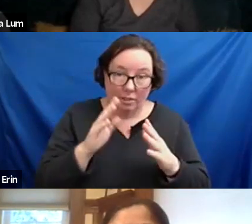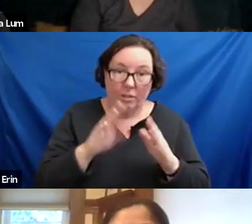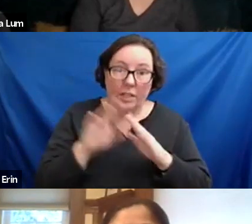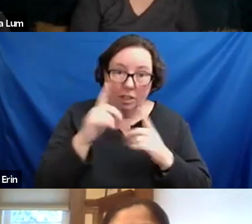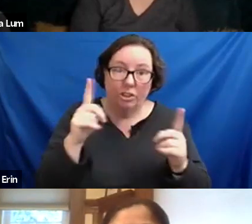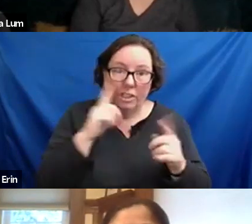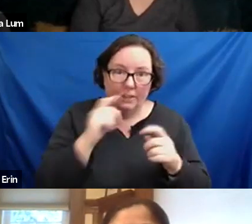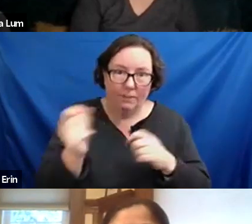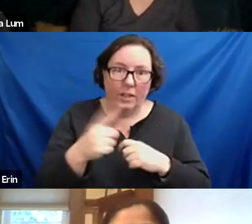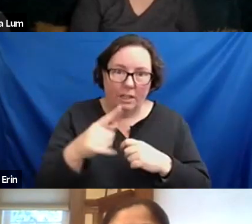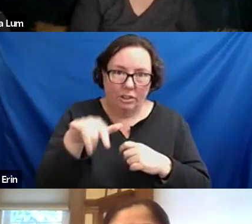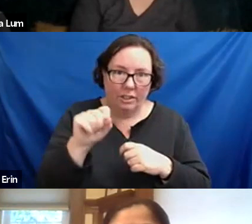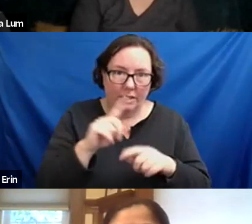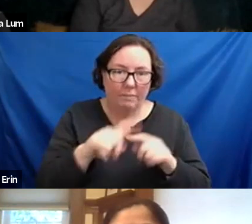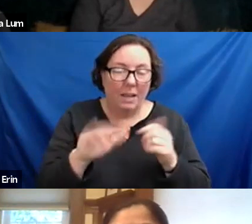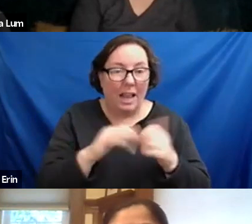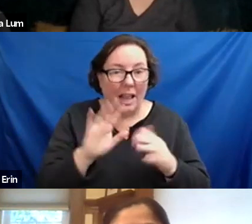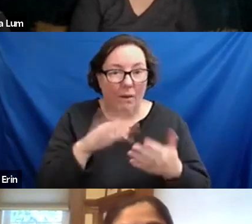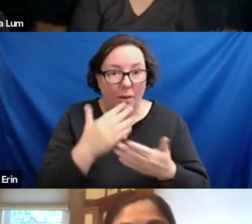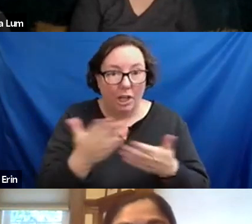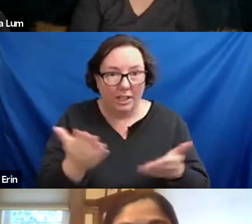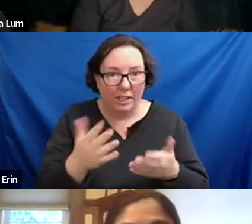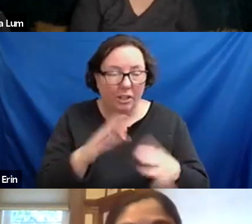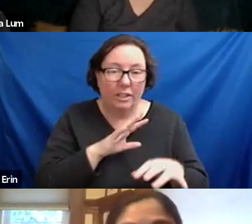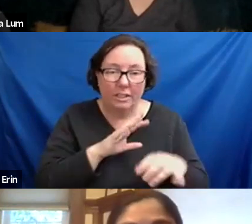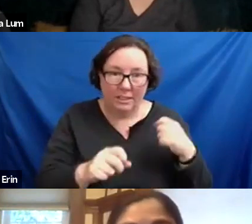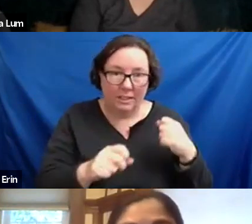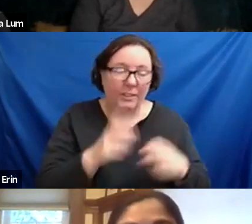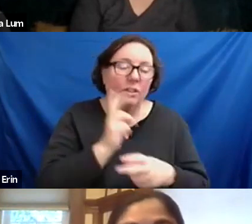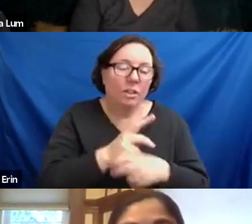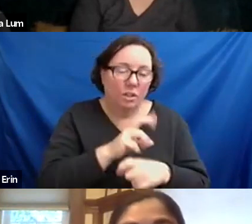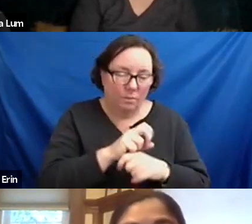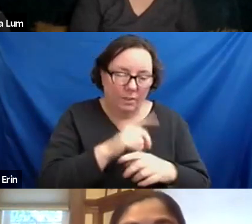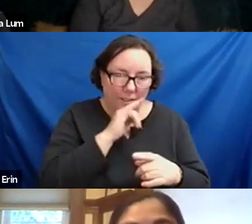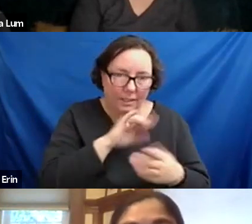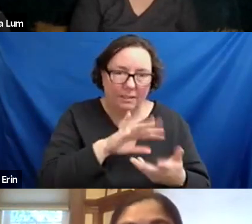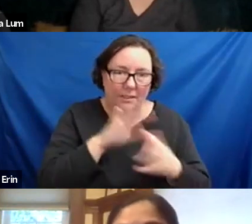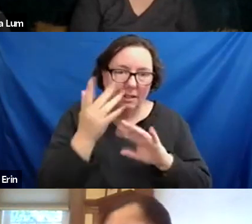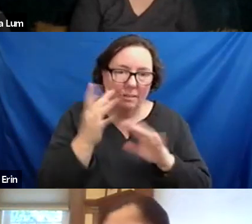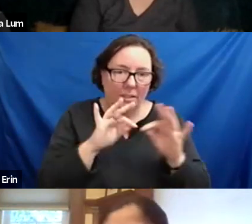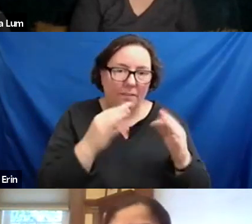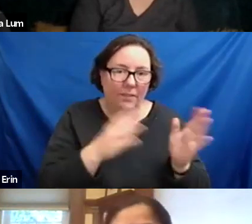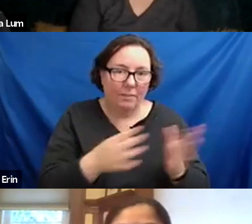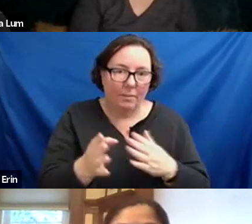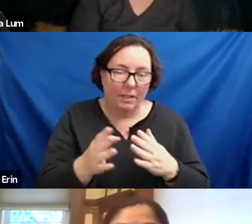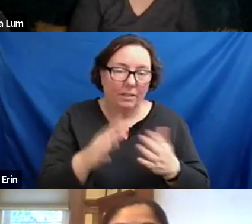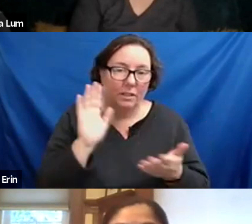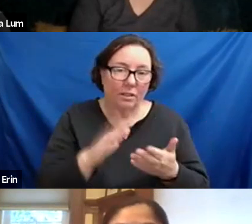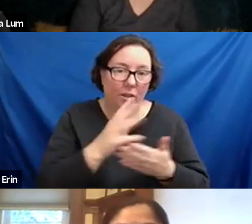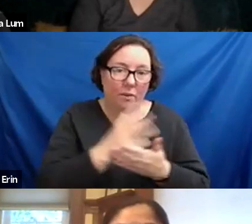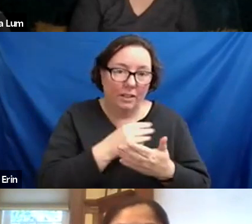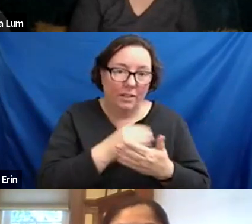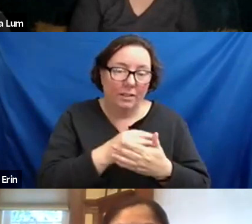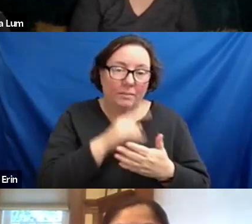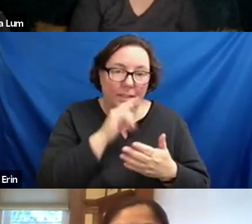upcoming school year. But the way we got here has devastated hardworking kids and upended family plans. Lower income kids with